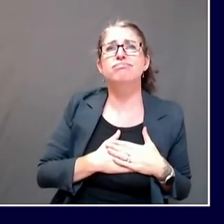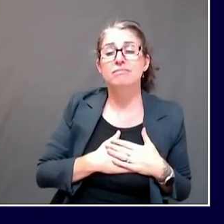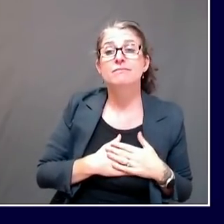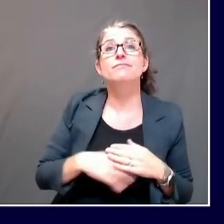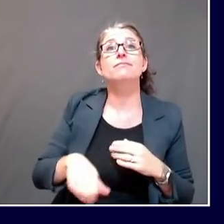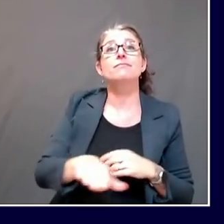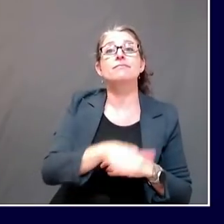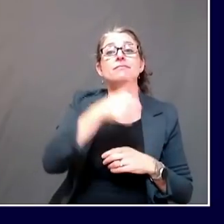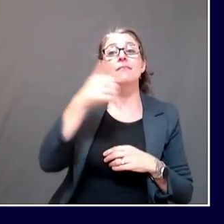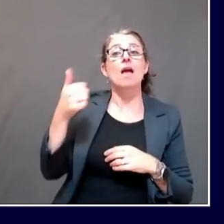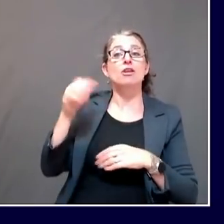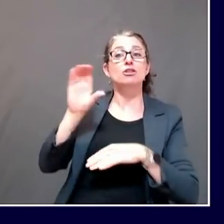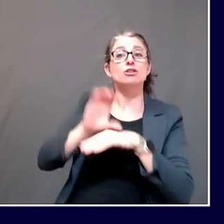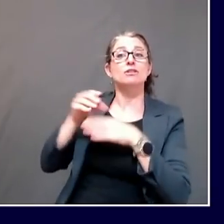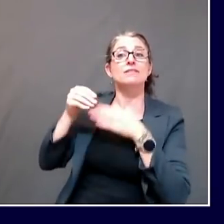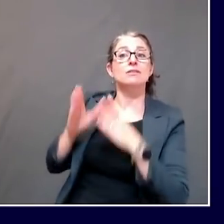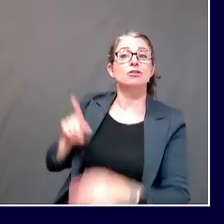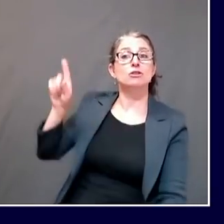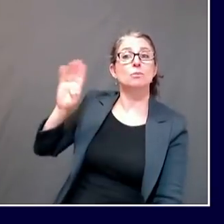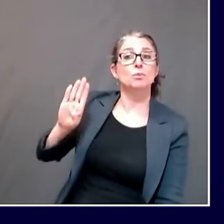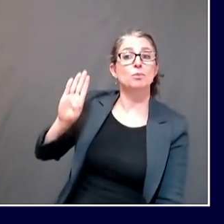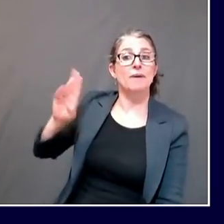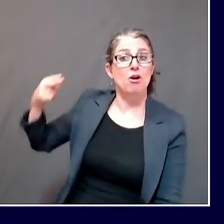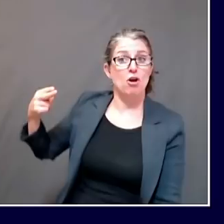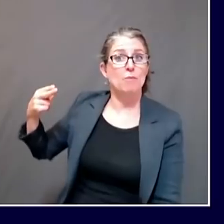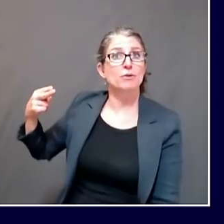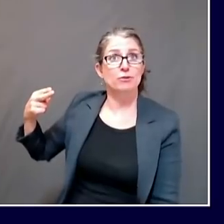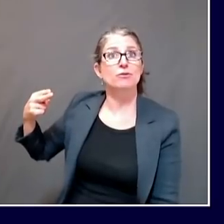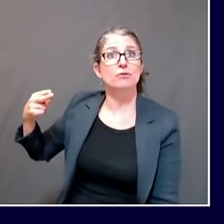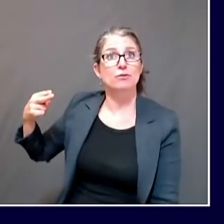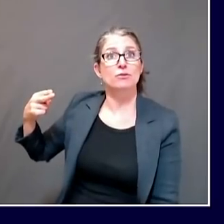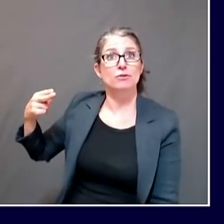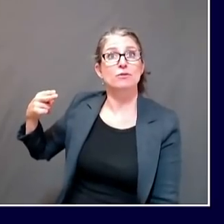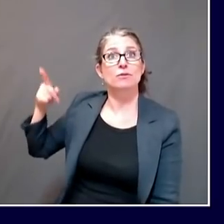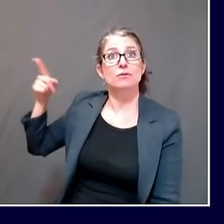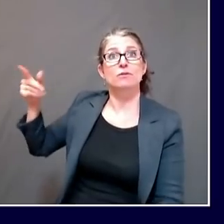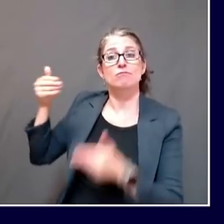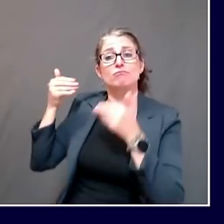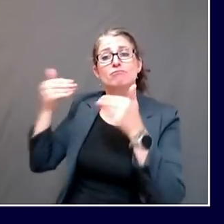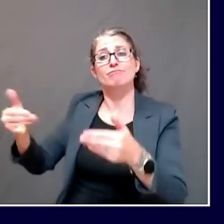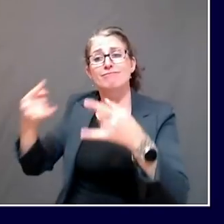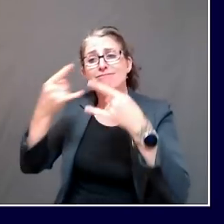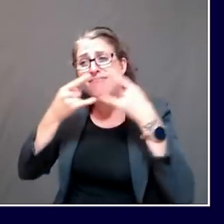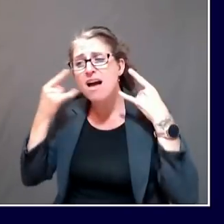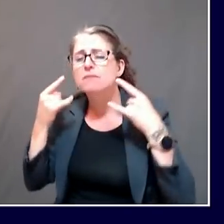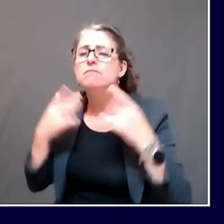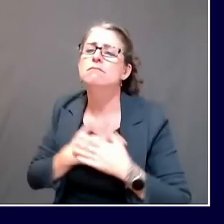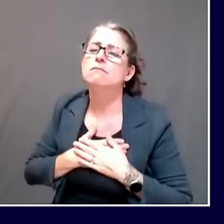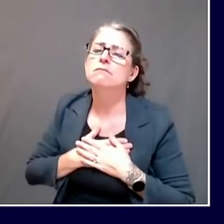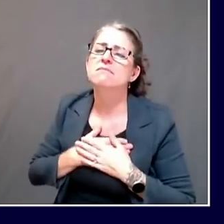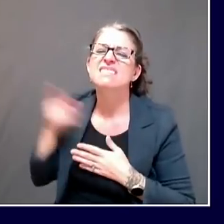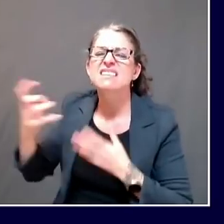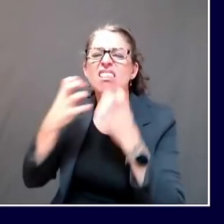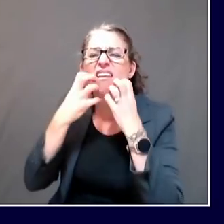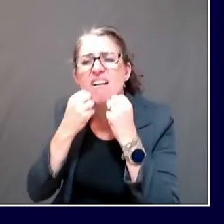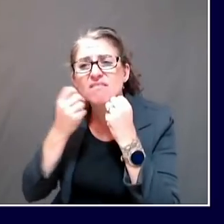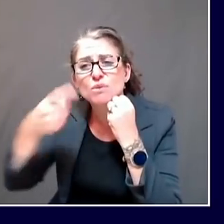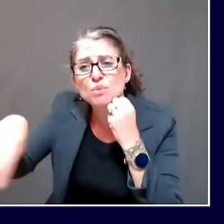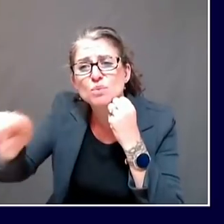It's loving to wear masks. It's loving to take precautions. It's loving to not endanger other